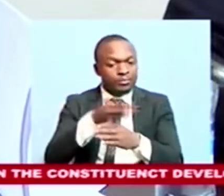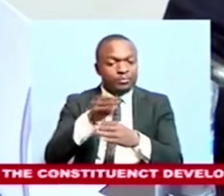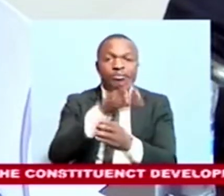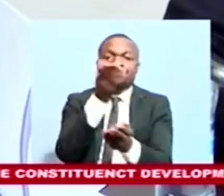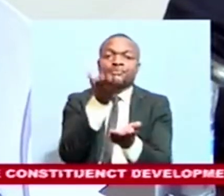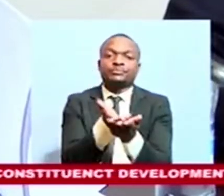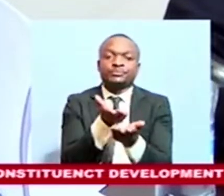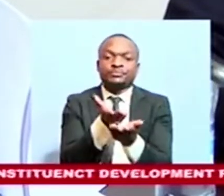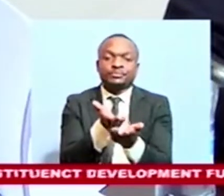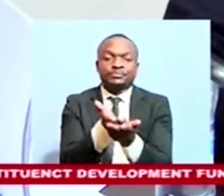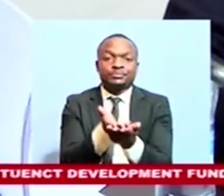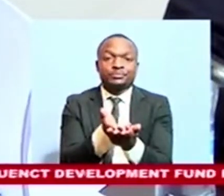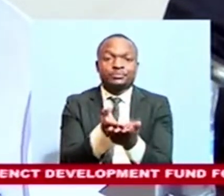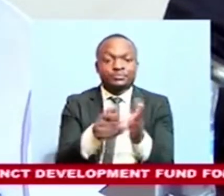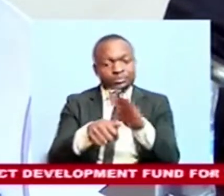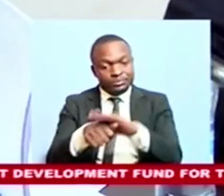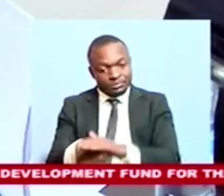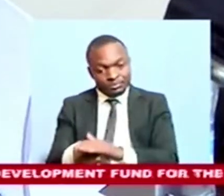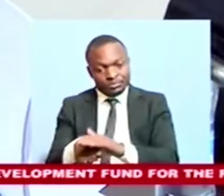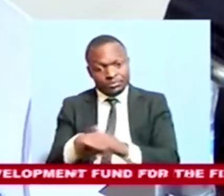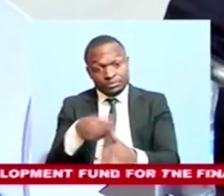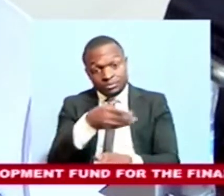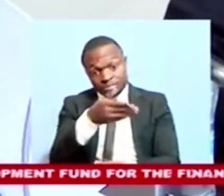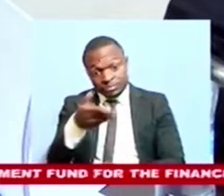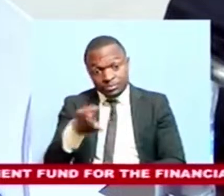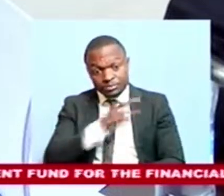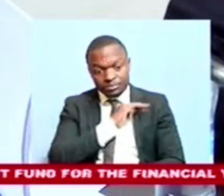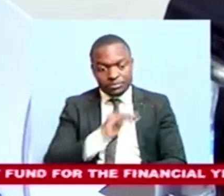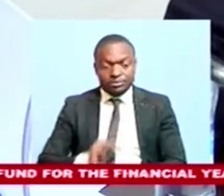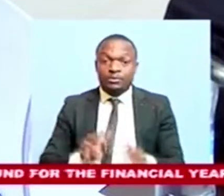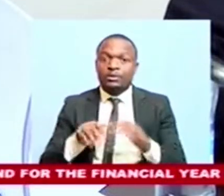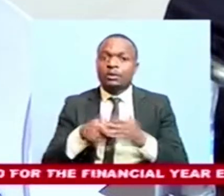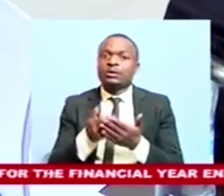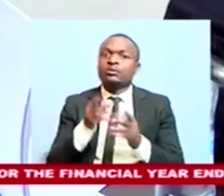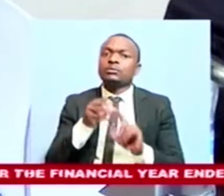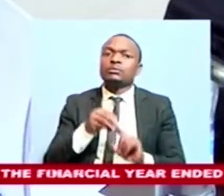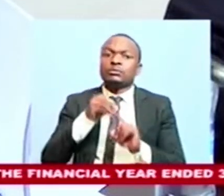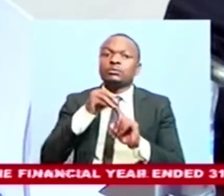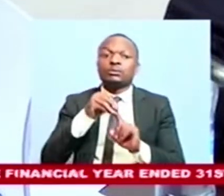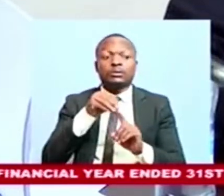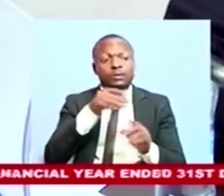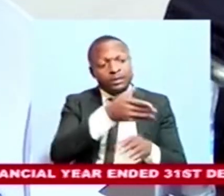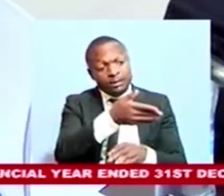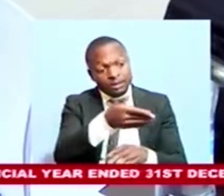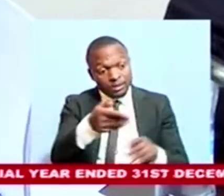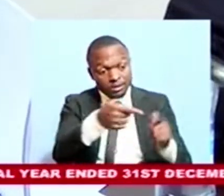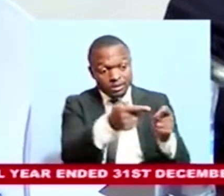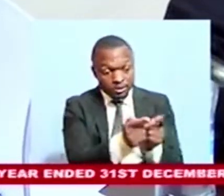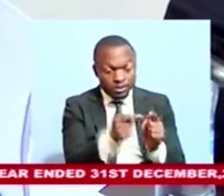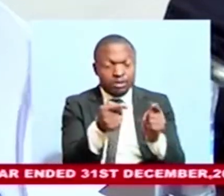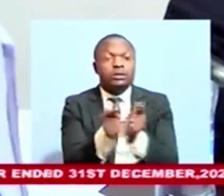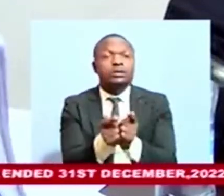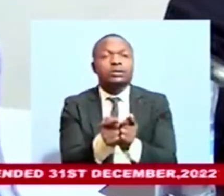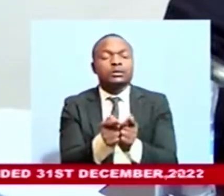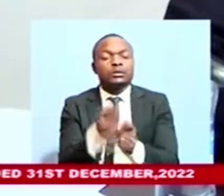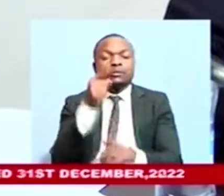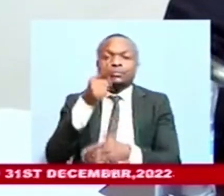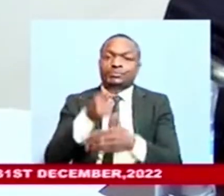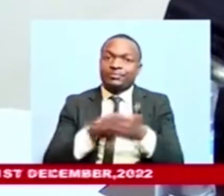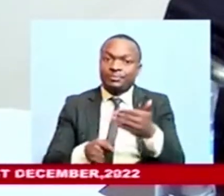proposal is hidden on these members. How special is this group? And what really have you